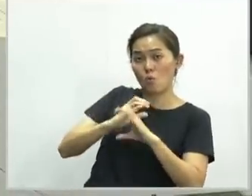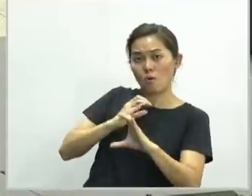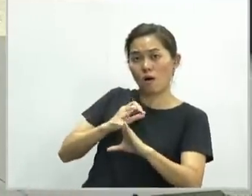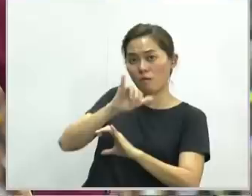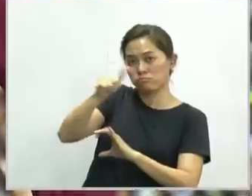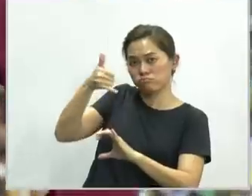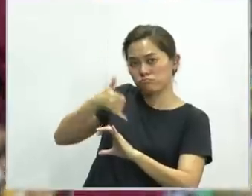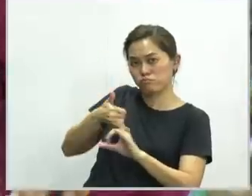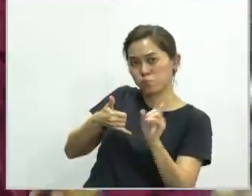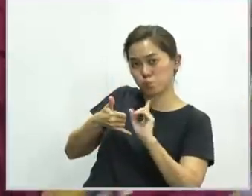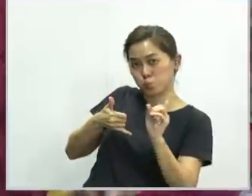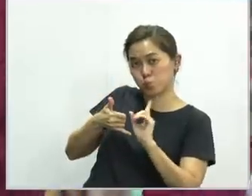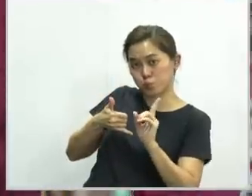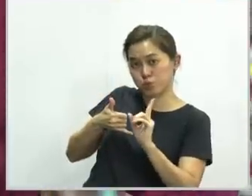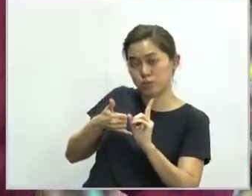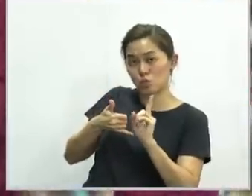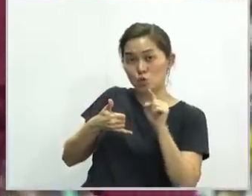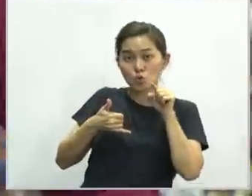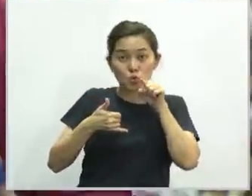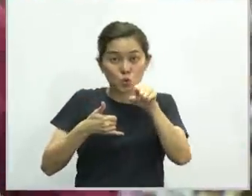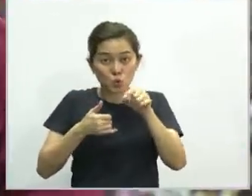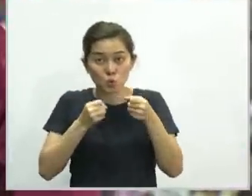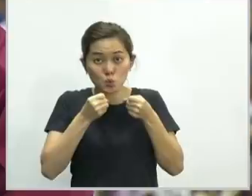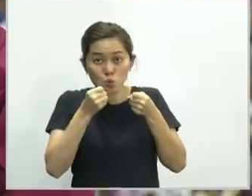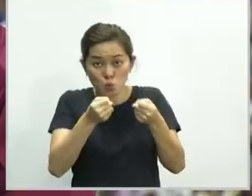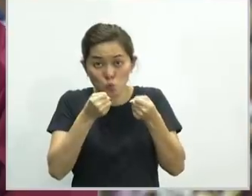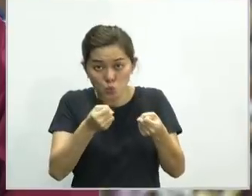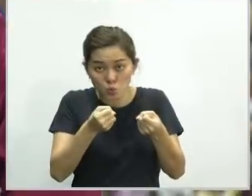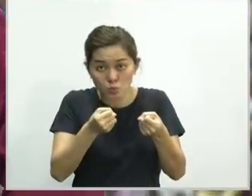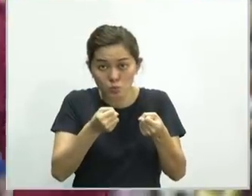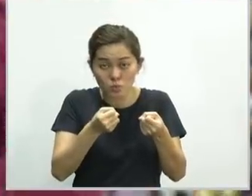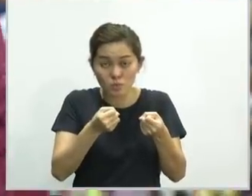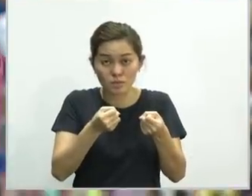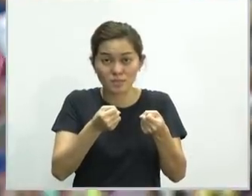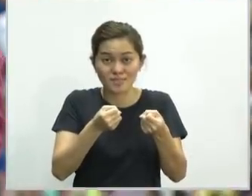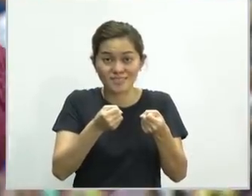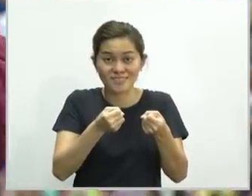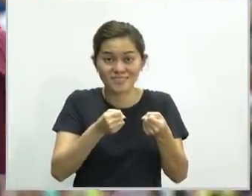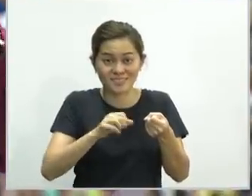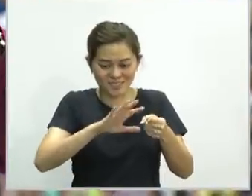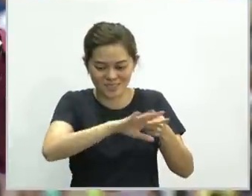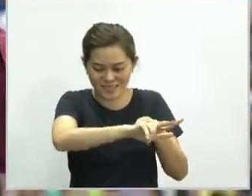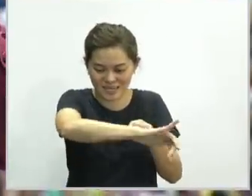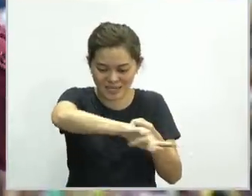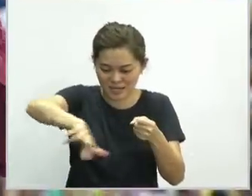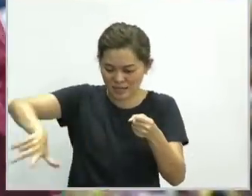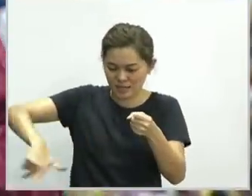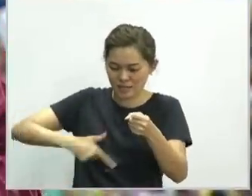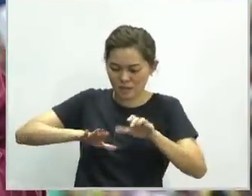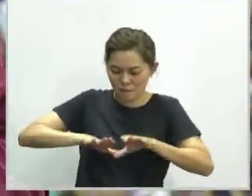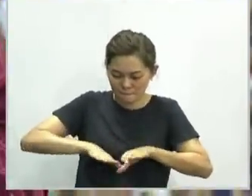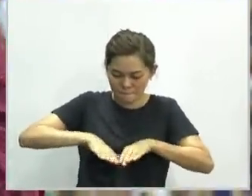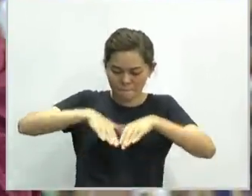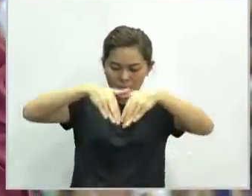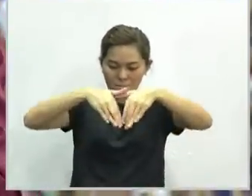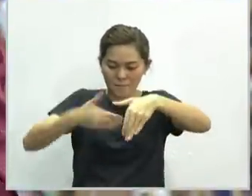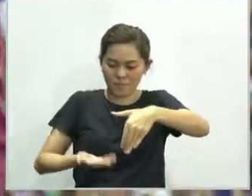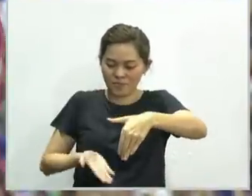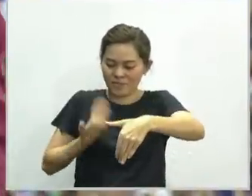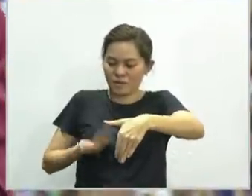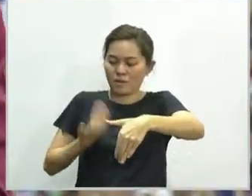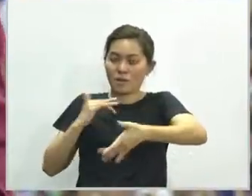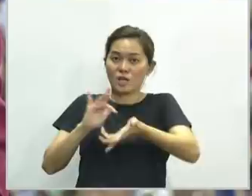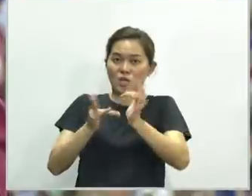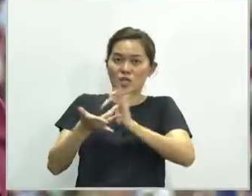life? Do you drive your car to church, unlock the boot, get Jesus out for